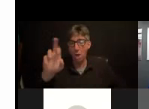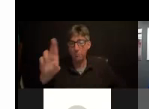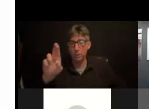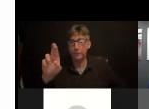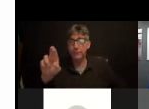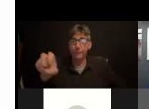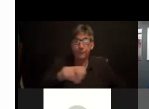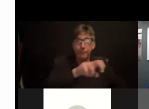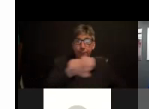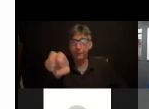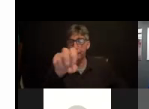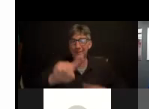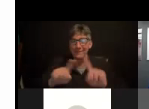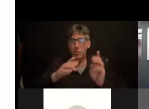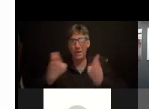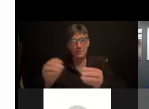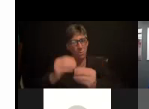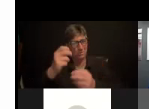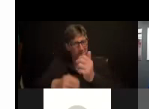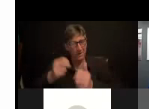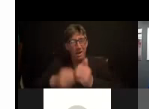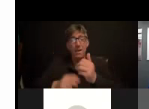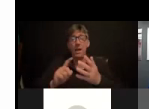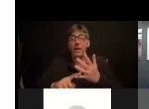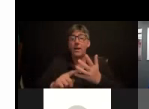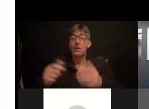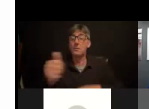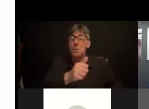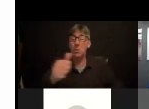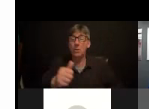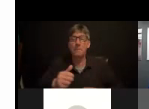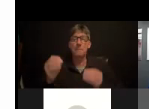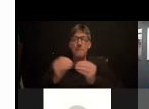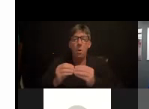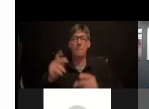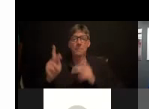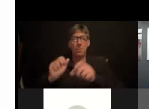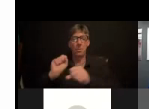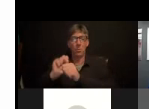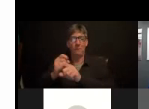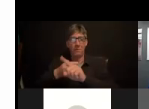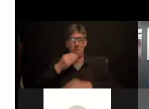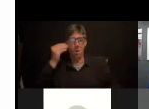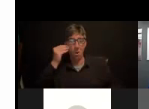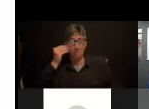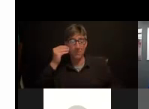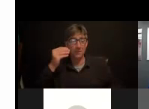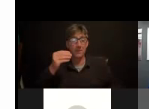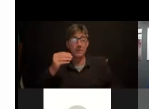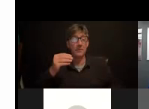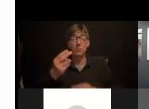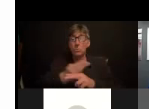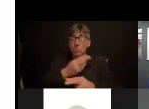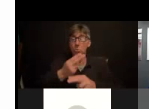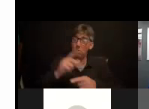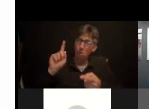and communities with fewer residents who can work from home. And on the flip side, we've seen ridership lowest on routes and modes that